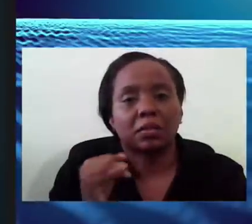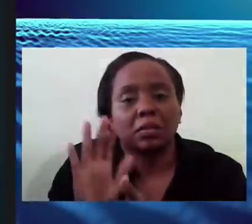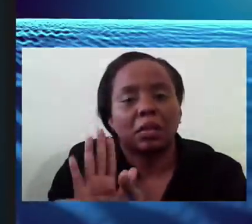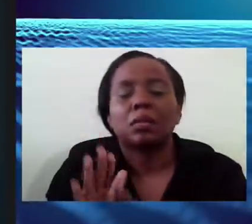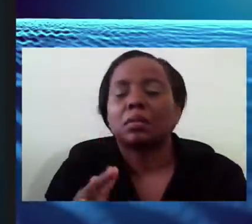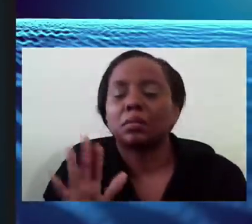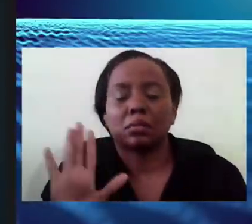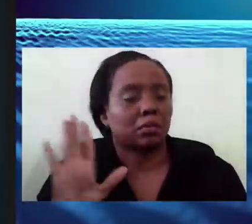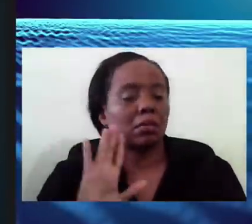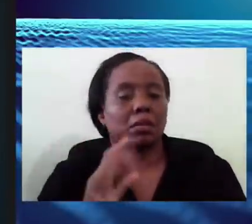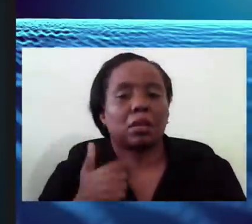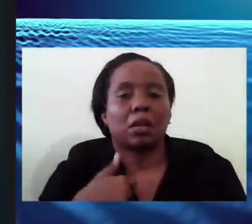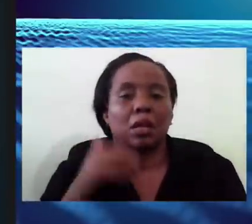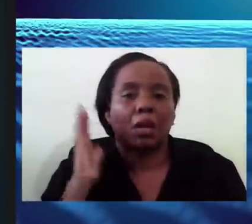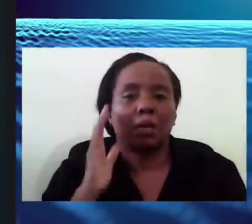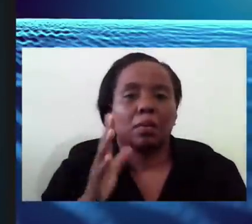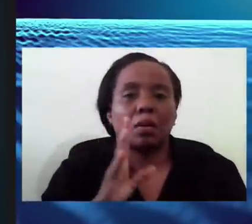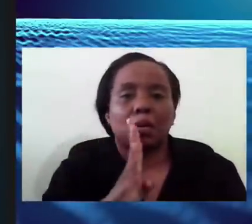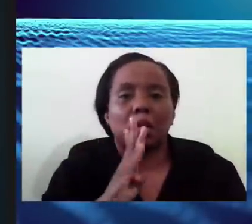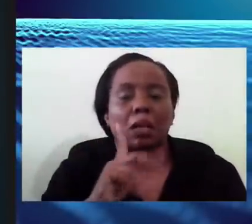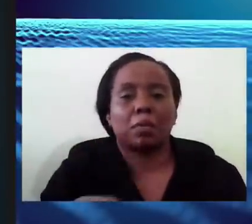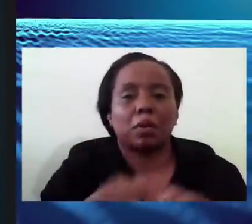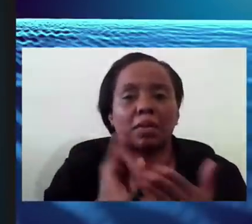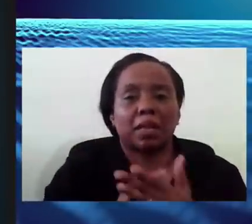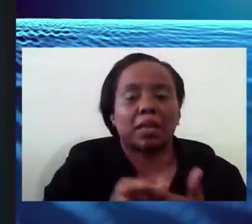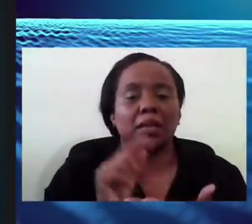that at some point in time next week.